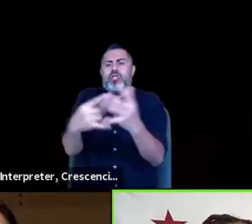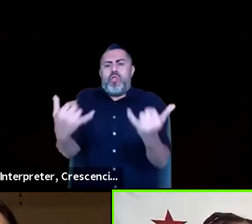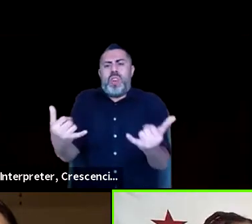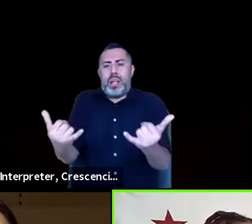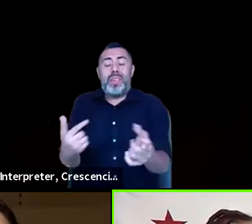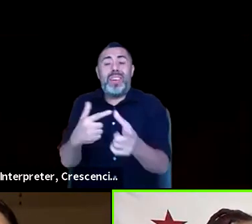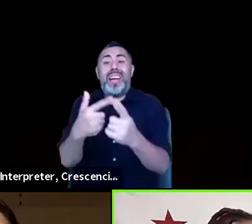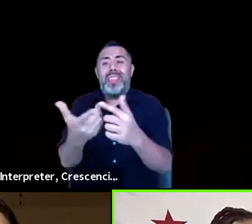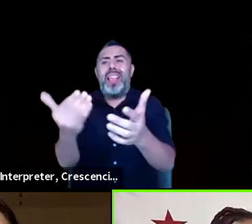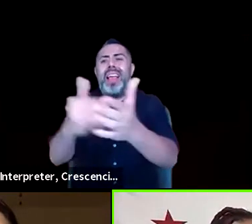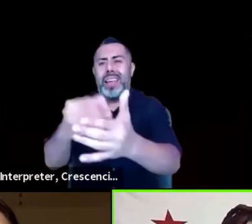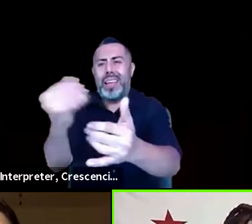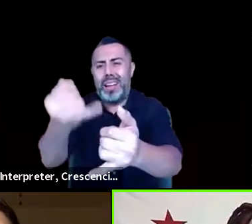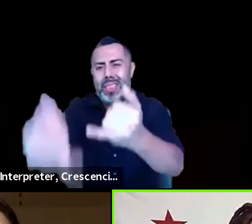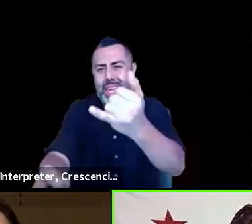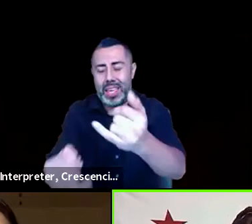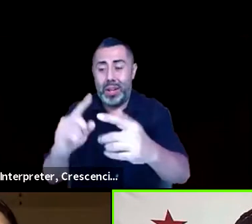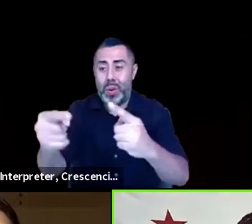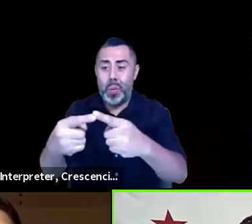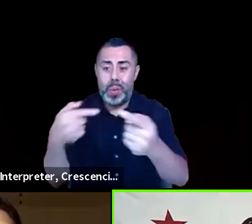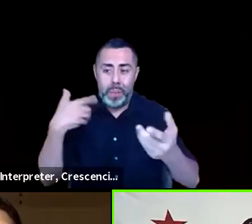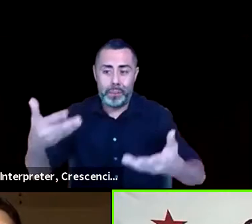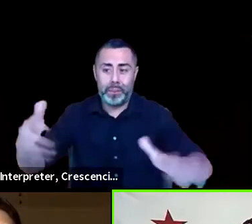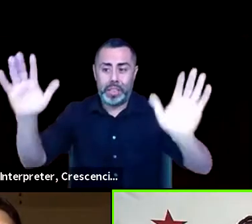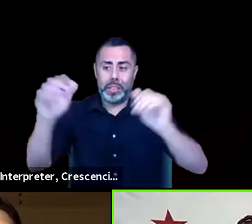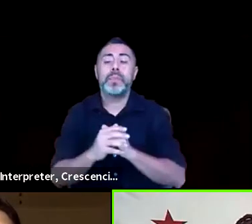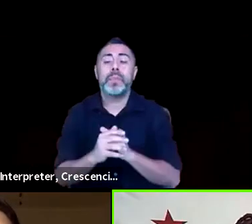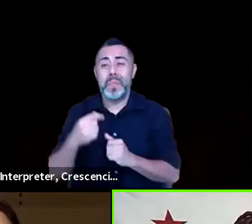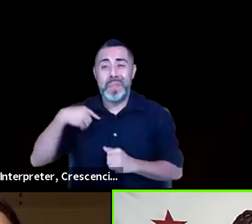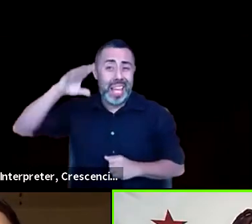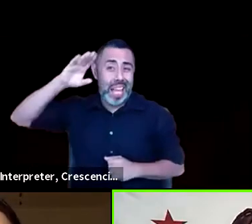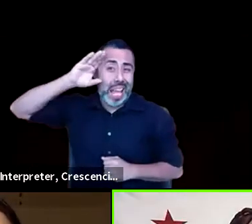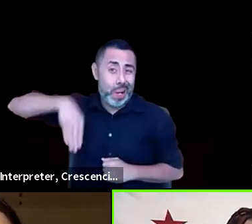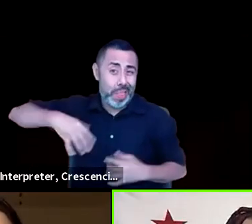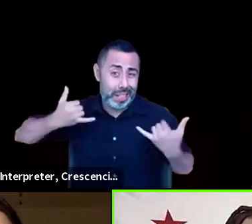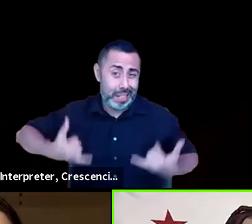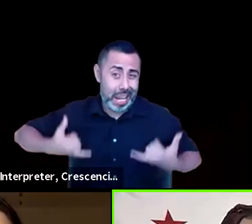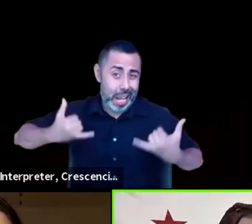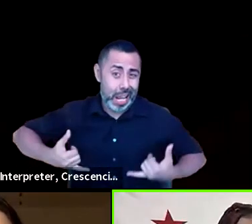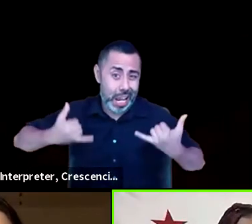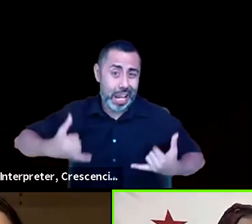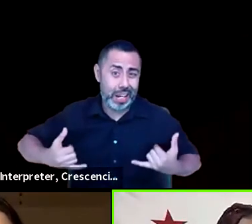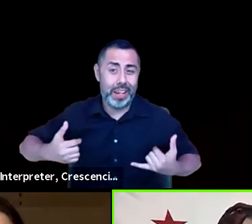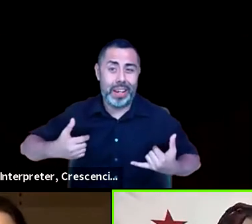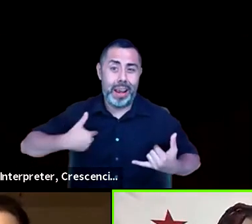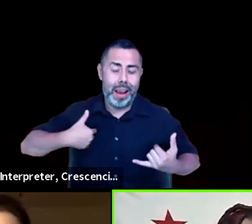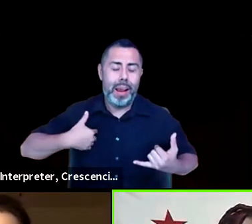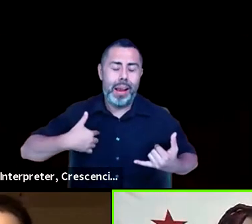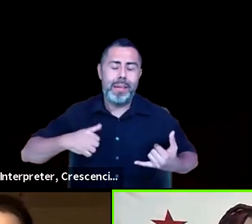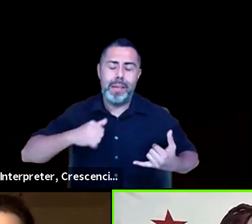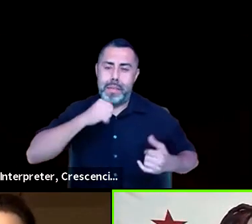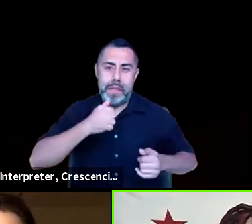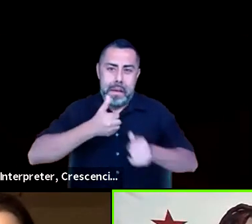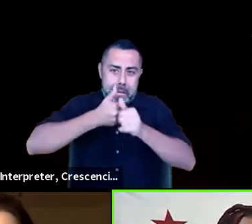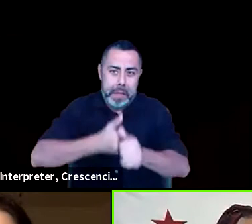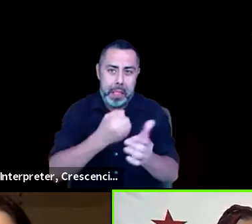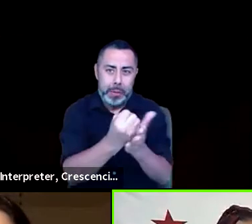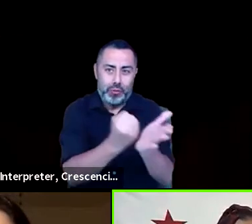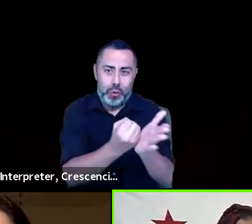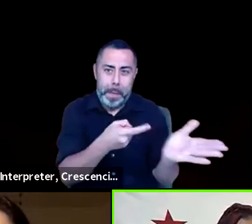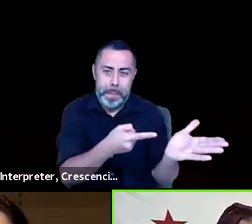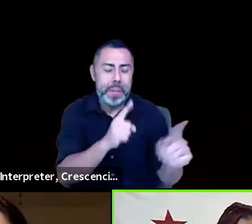very end when the talk is over. I know right now I'm a bit off script, but I just want to say that it